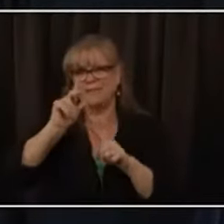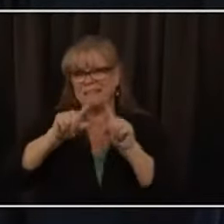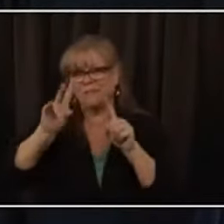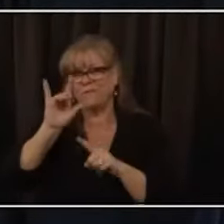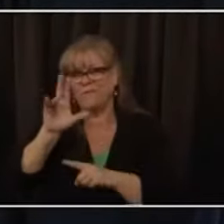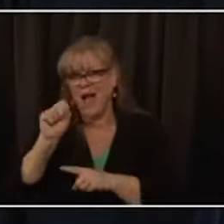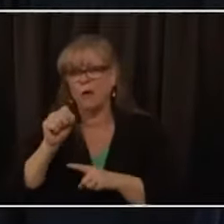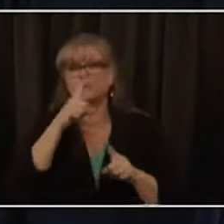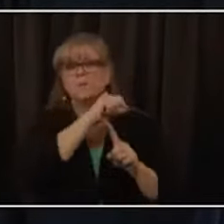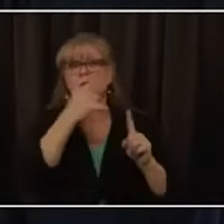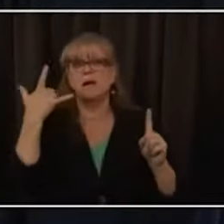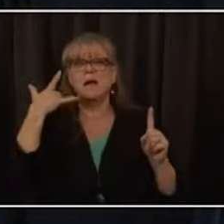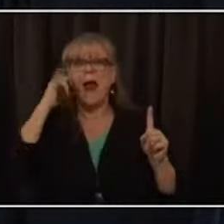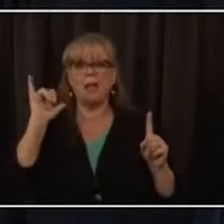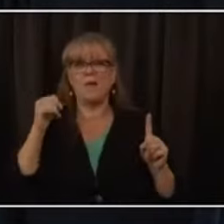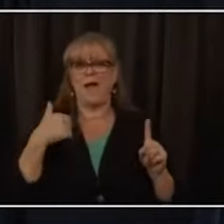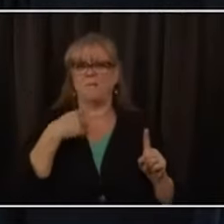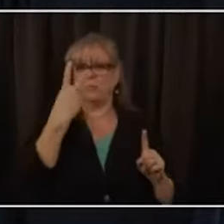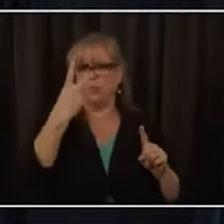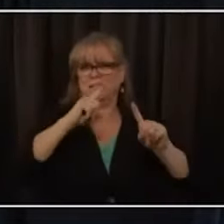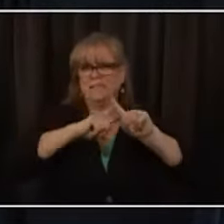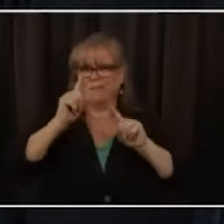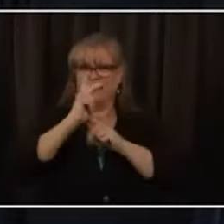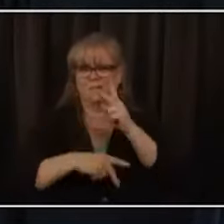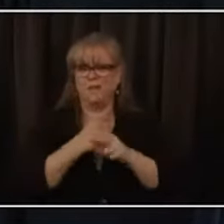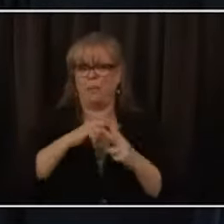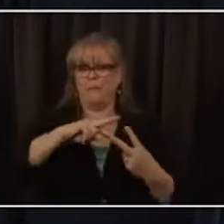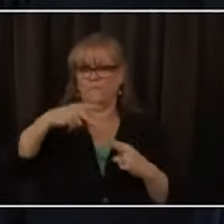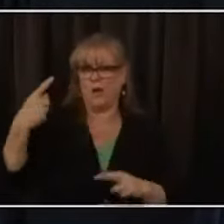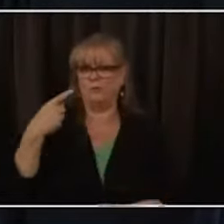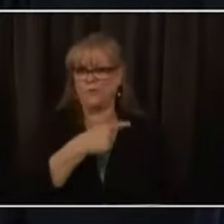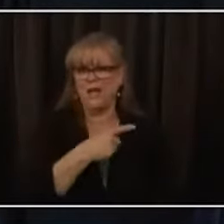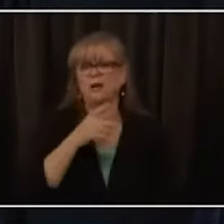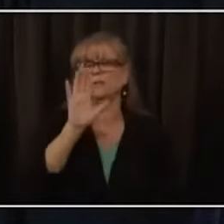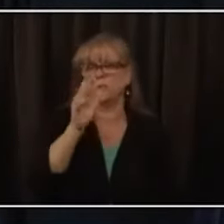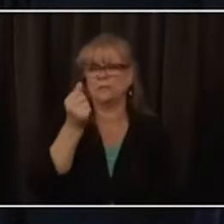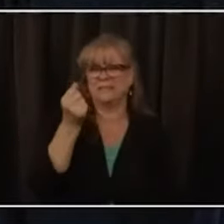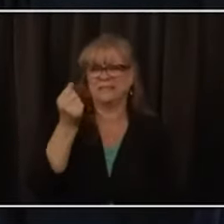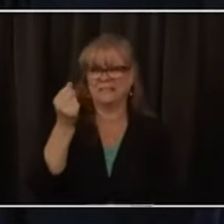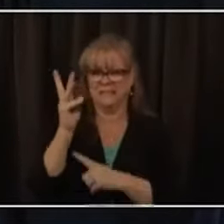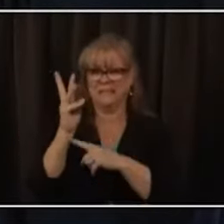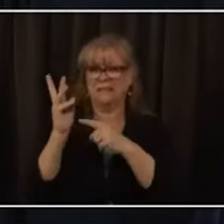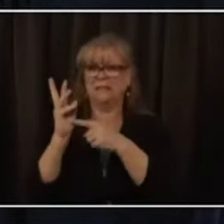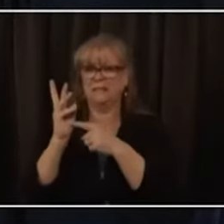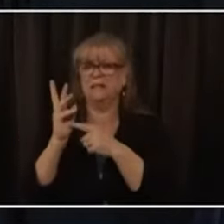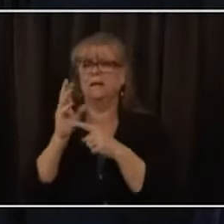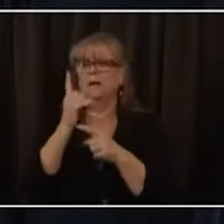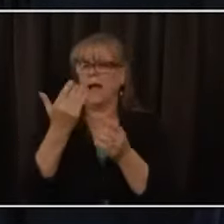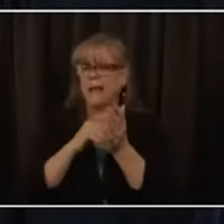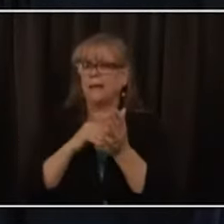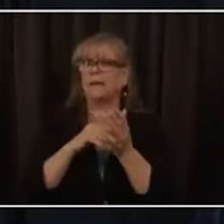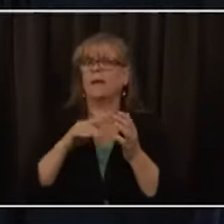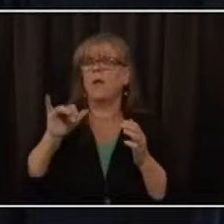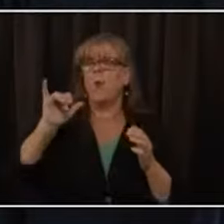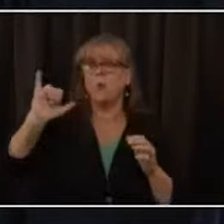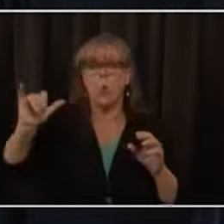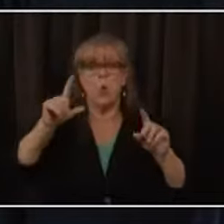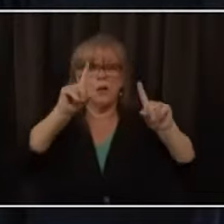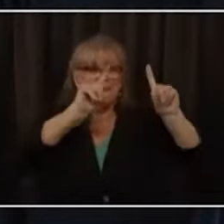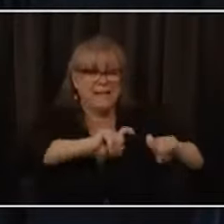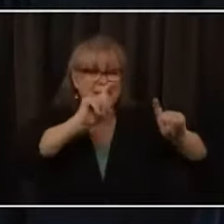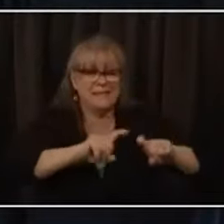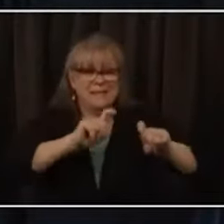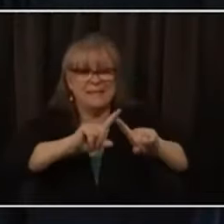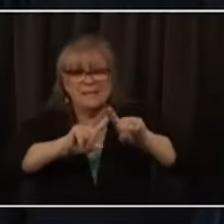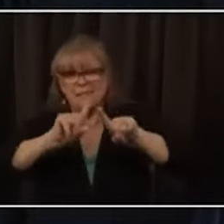B1429 California variant. About half the specimens we're testing weekly are the B117 variant.